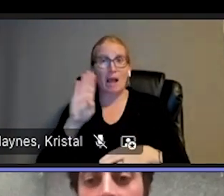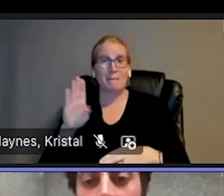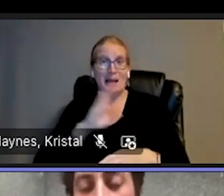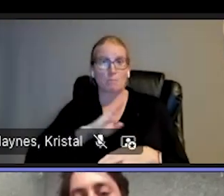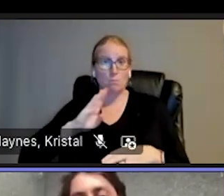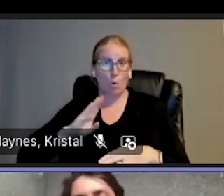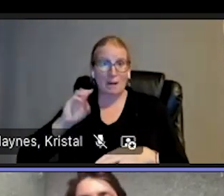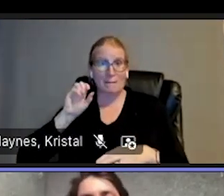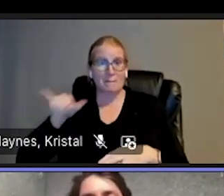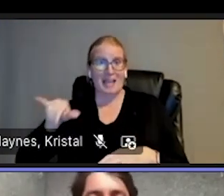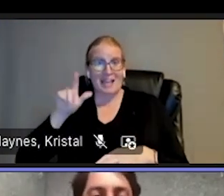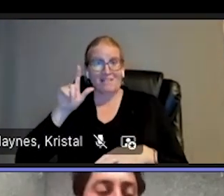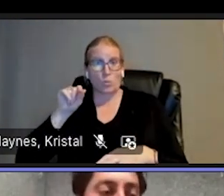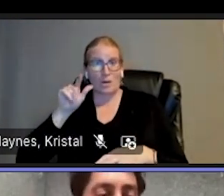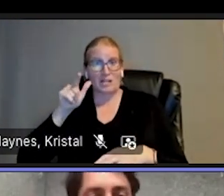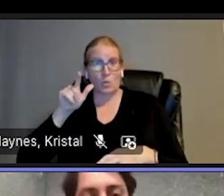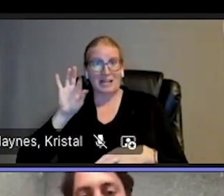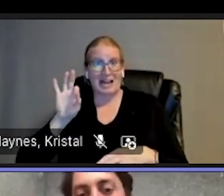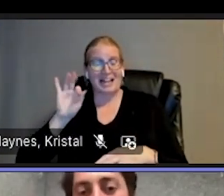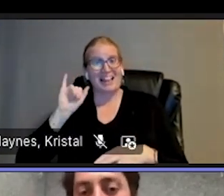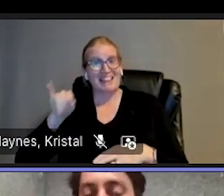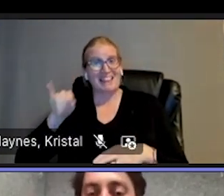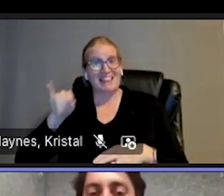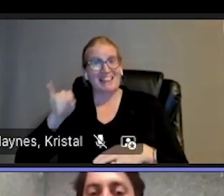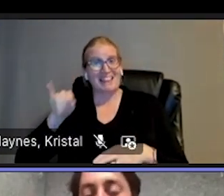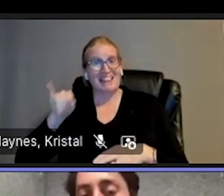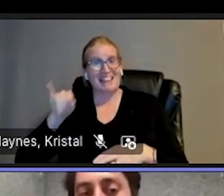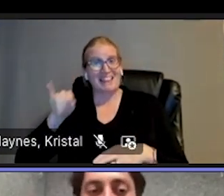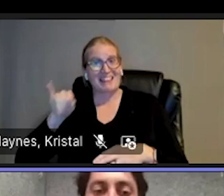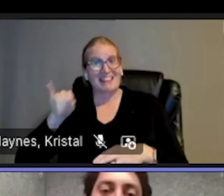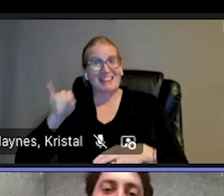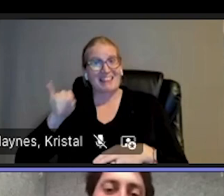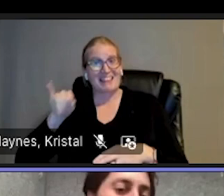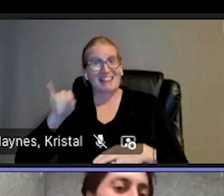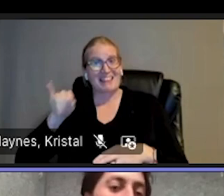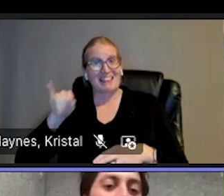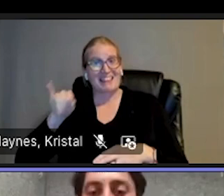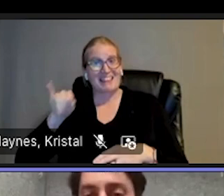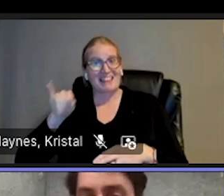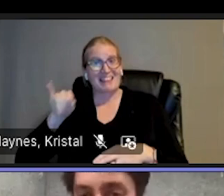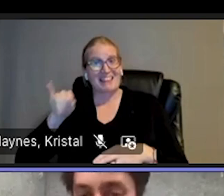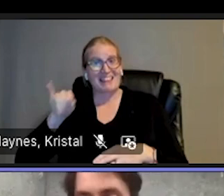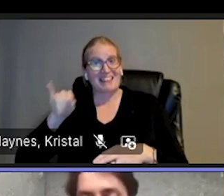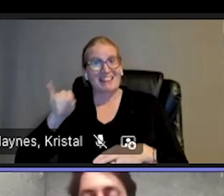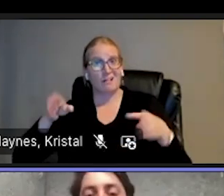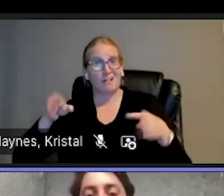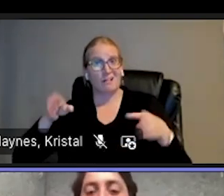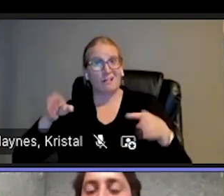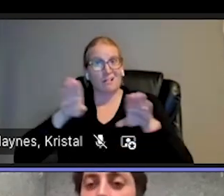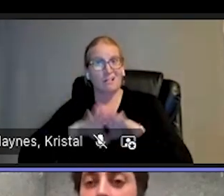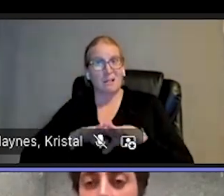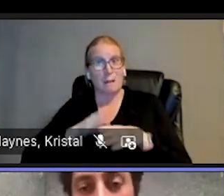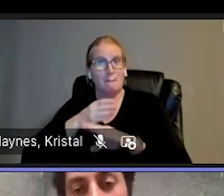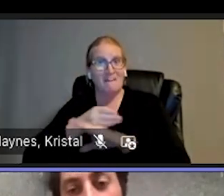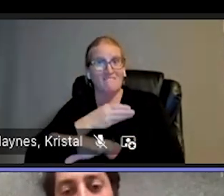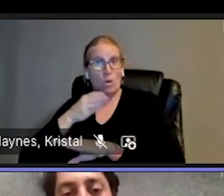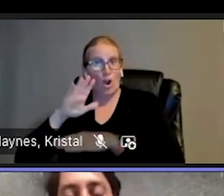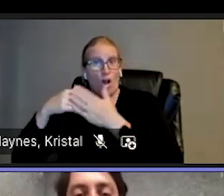the BEAD program activities will be complete, and the VCBB is overseeing that program, so we recommend the legislature take a